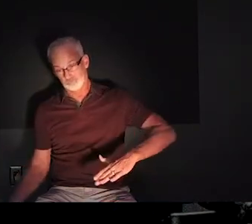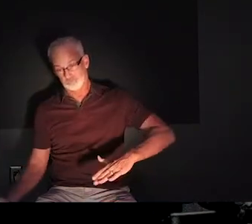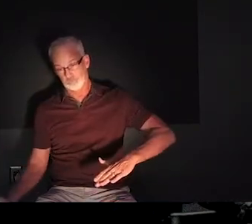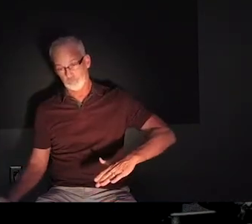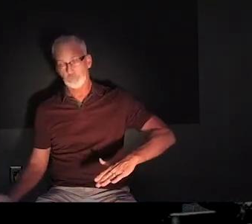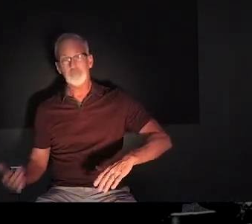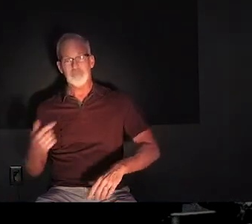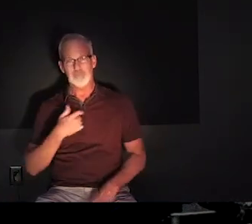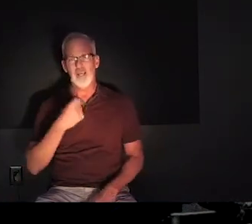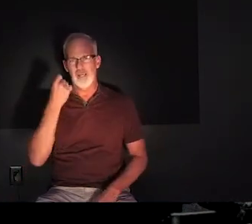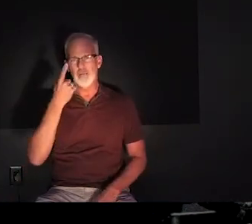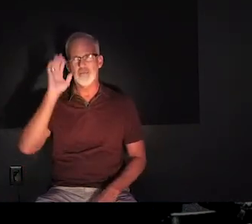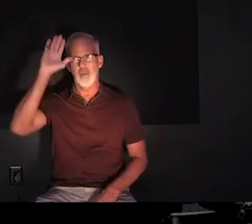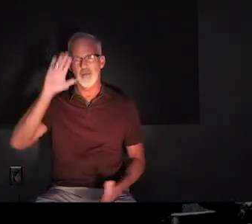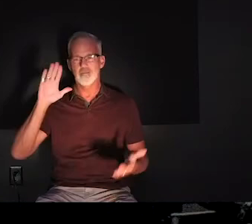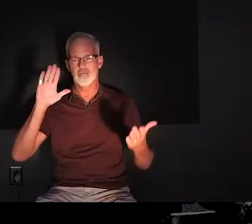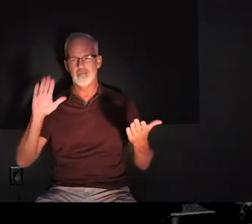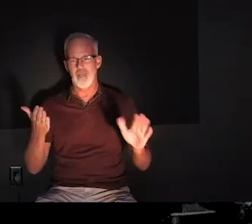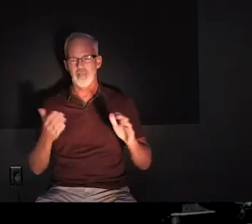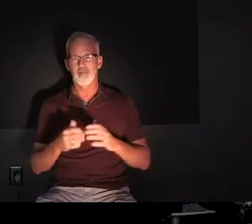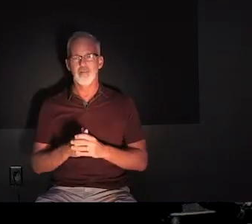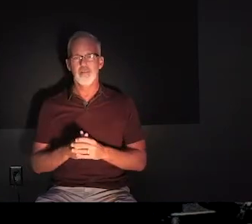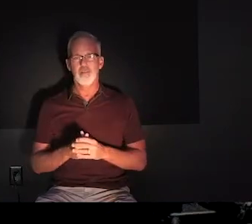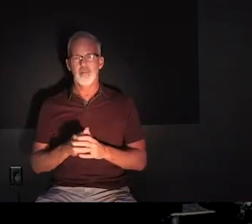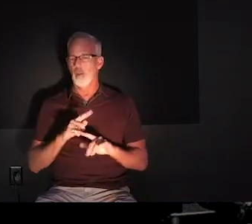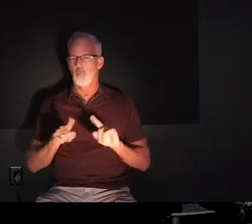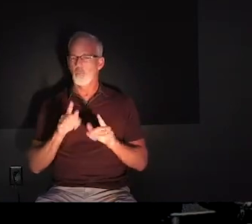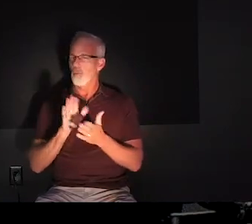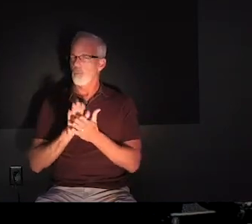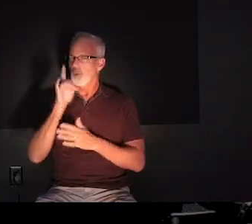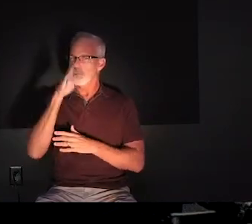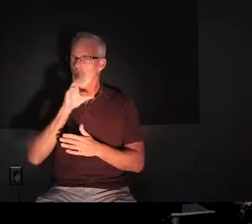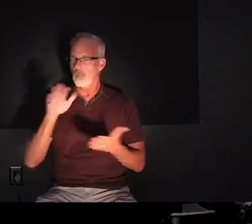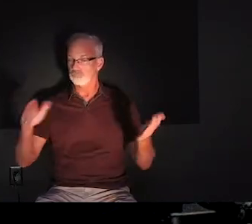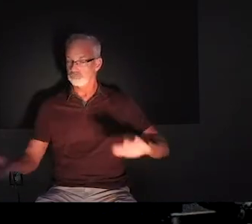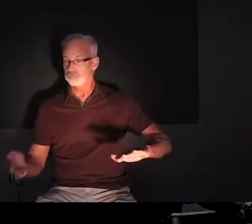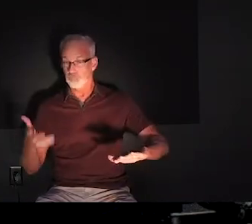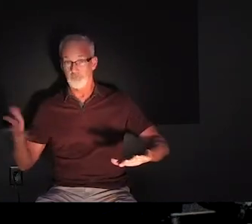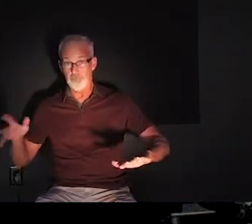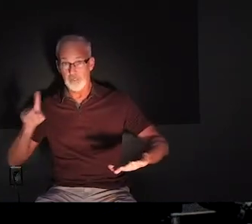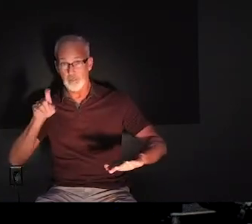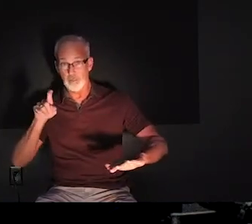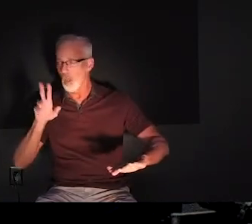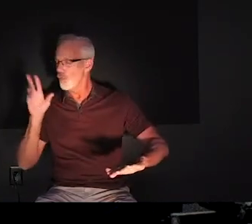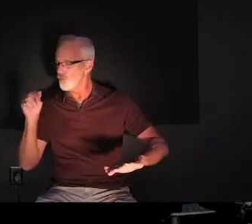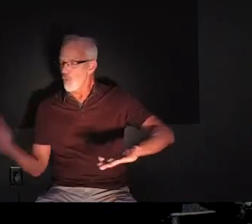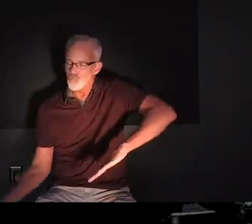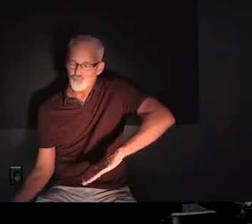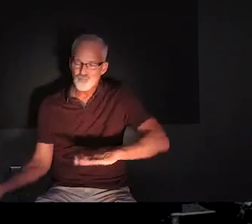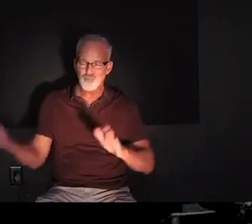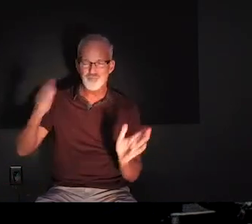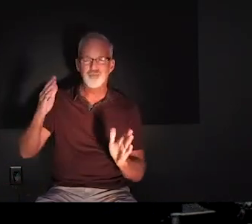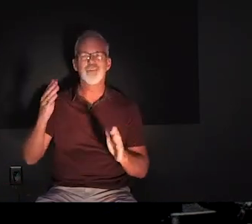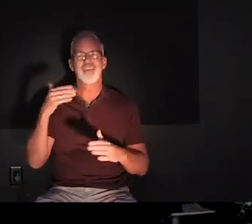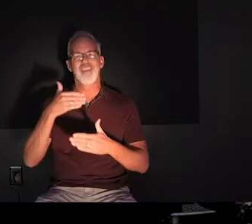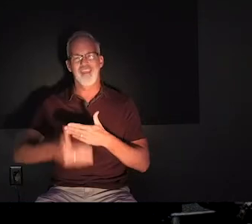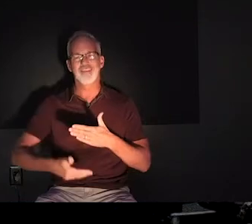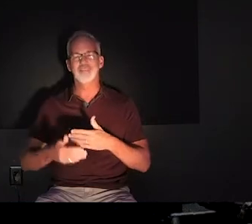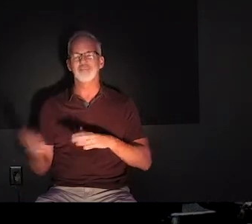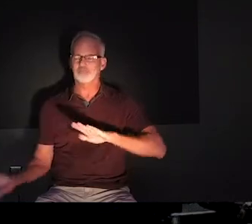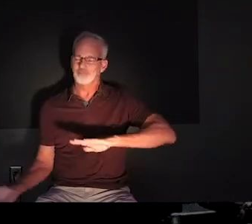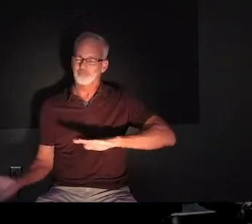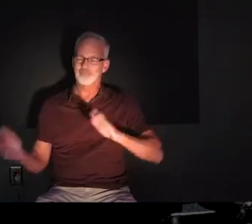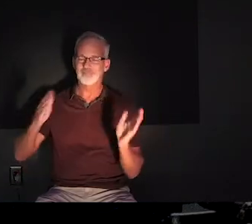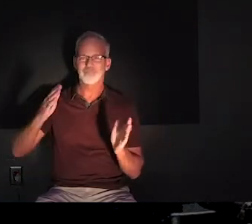with the death of Jesus Christ. But praise God, it doesn't end there. And when my dad started pulling me up out of that water, and